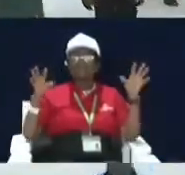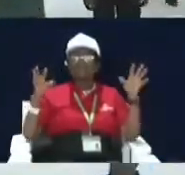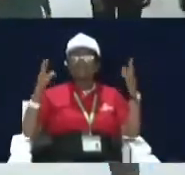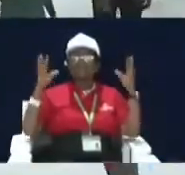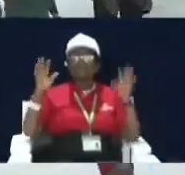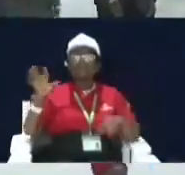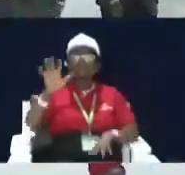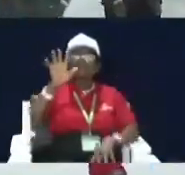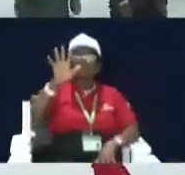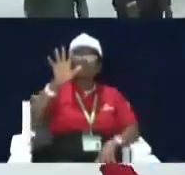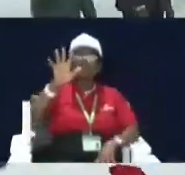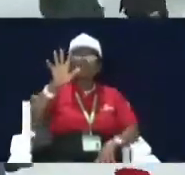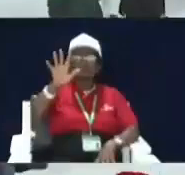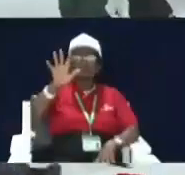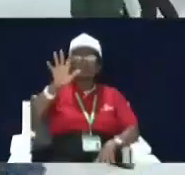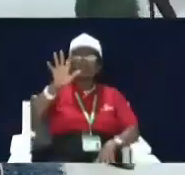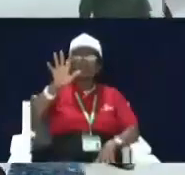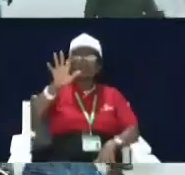5.